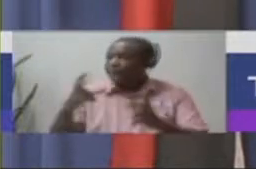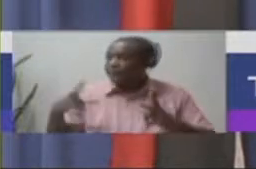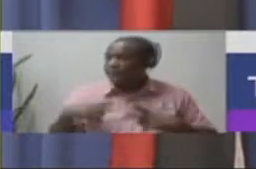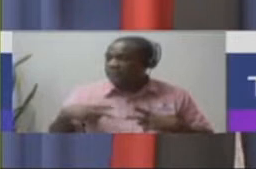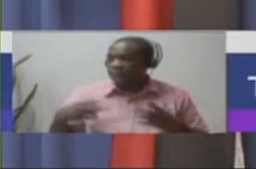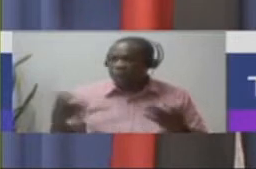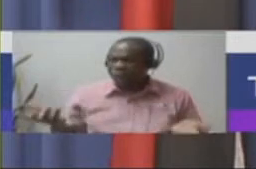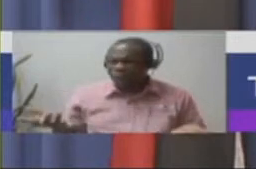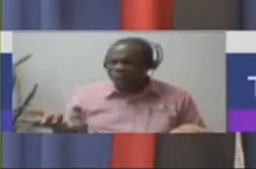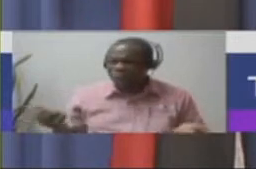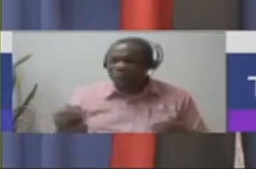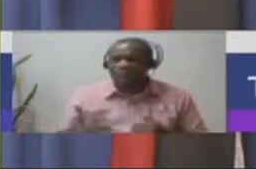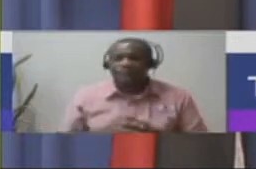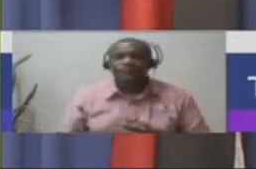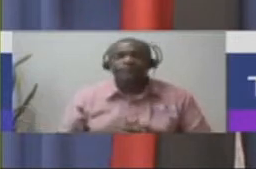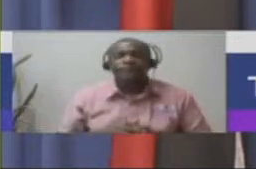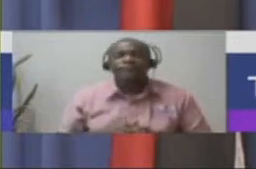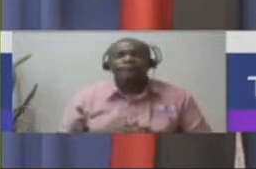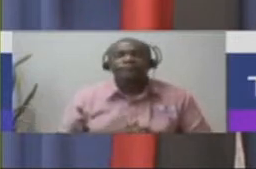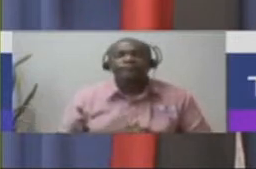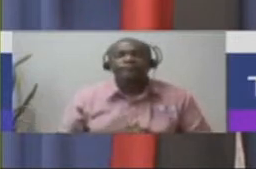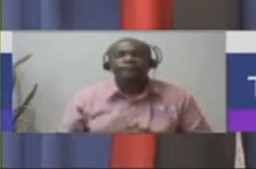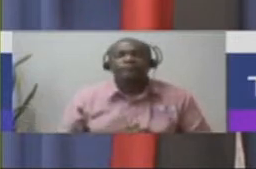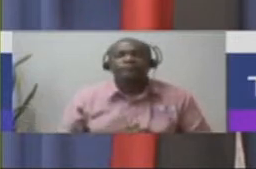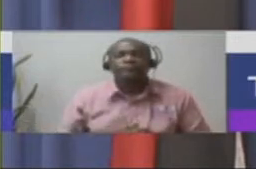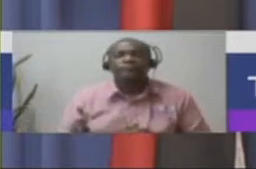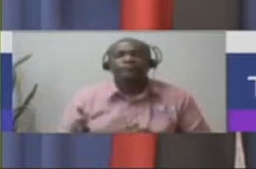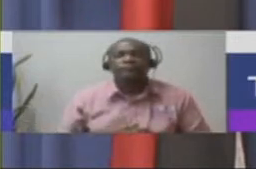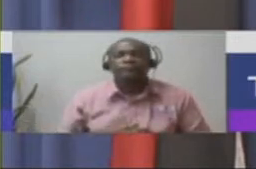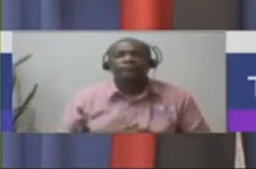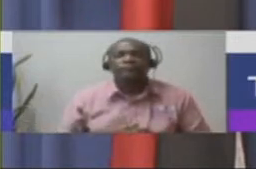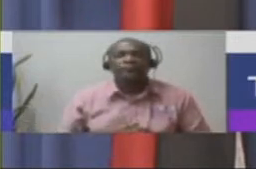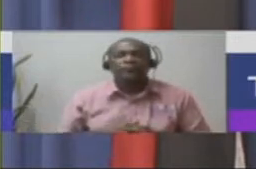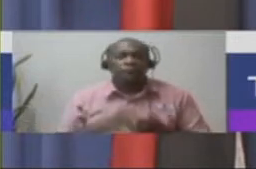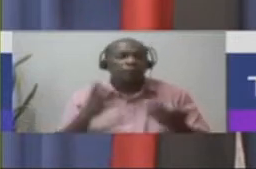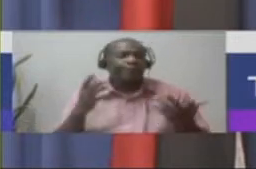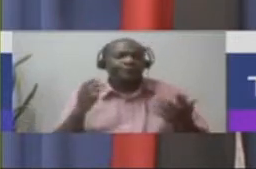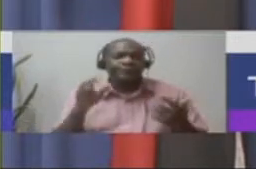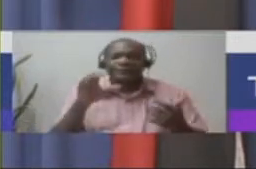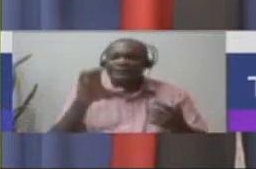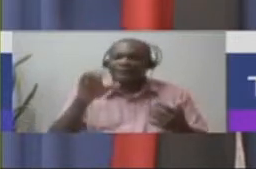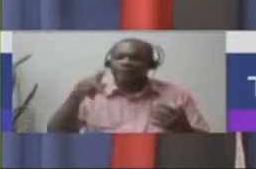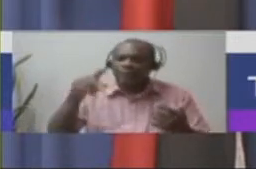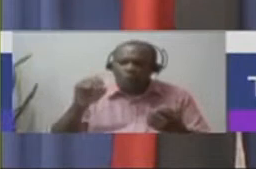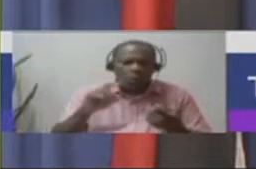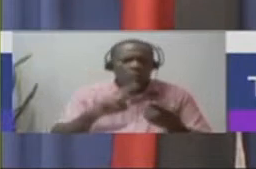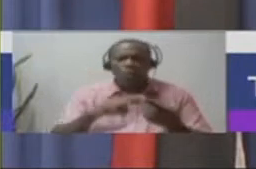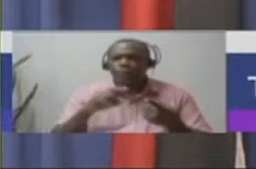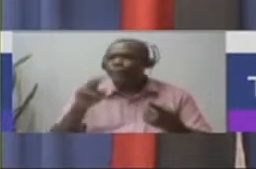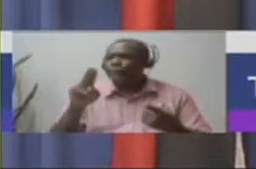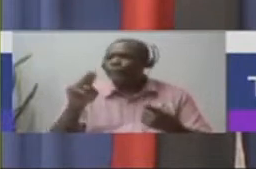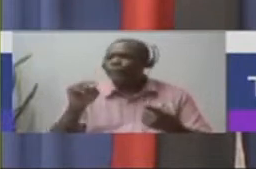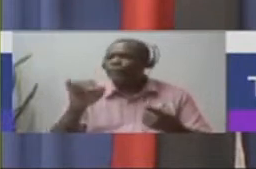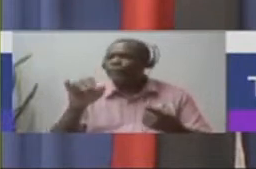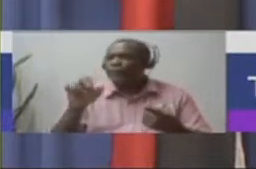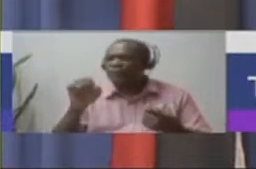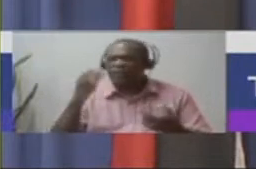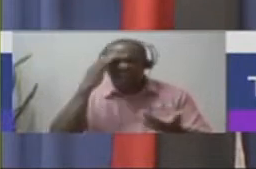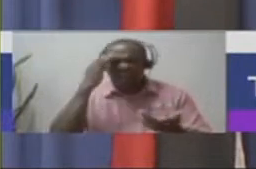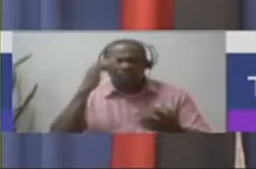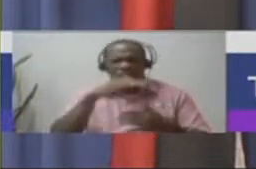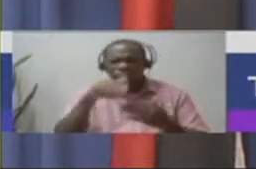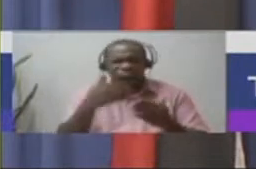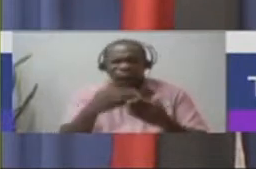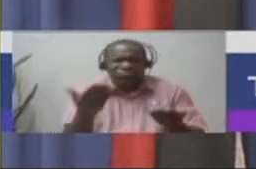with the various agencies, the CPO, the union agreements, and so there's nothing there to really